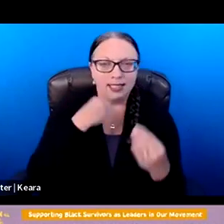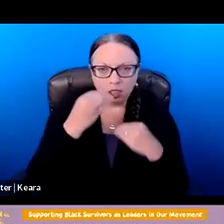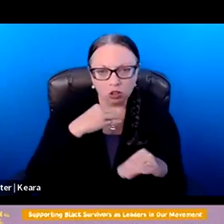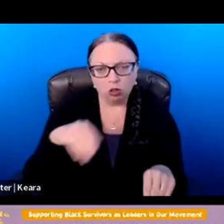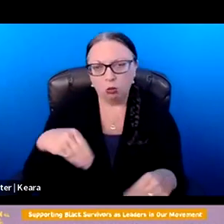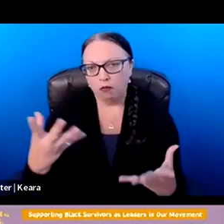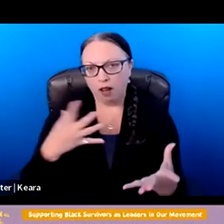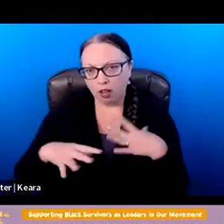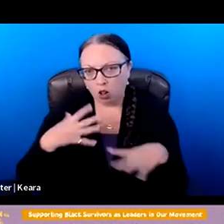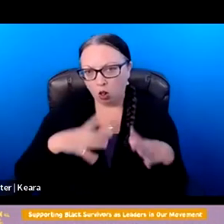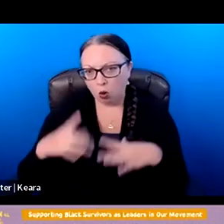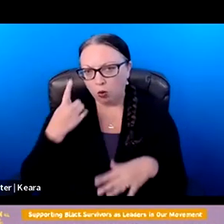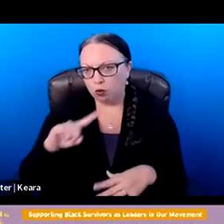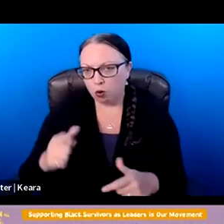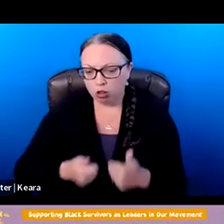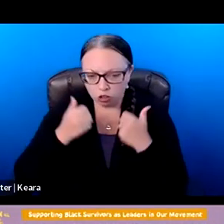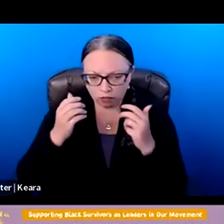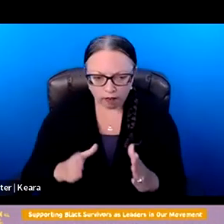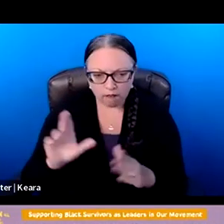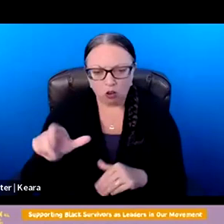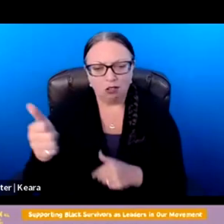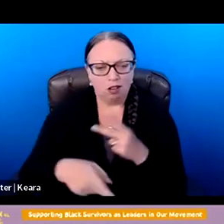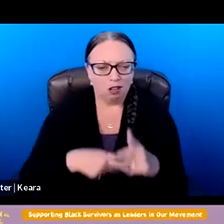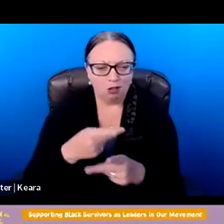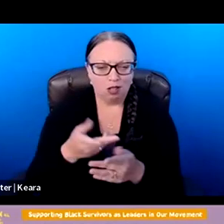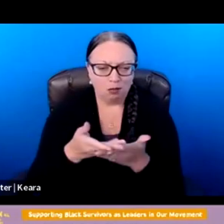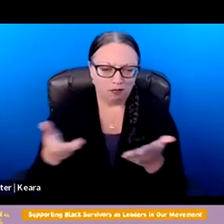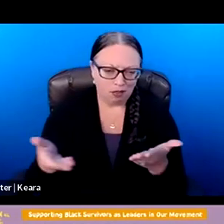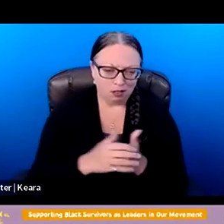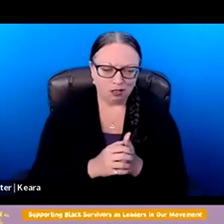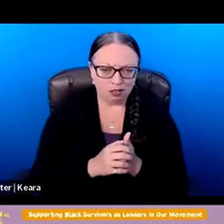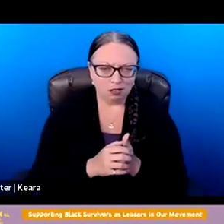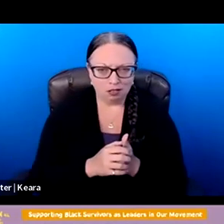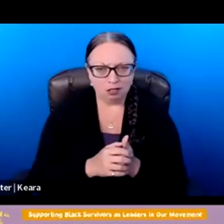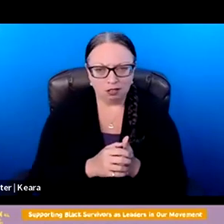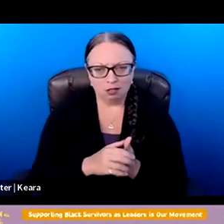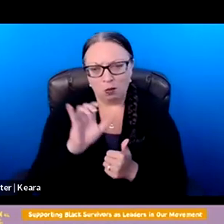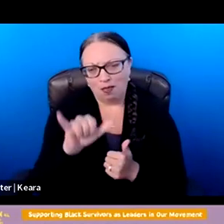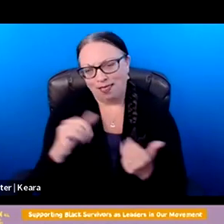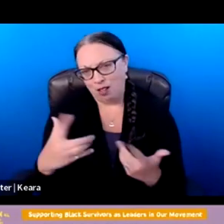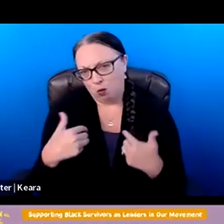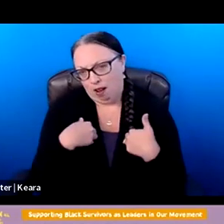for survivors or other types of things. So that's what I would say.